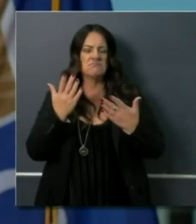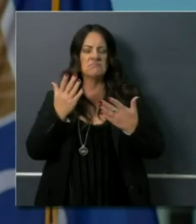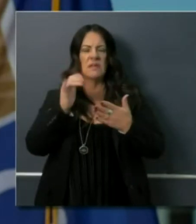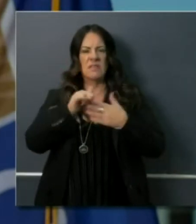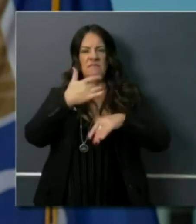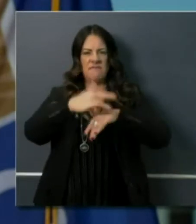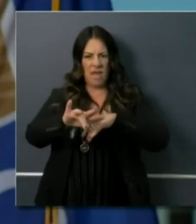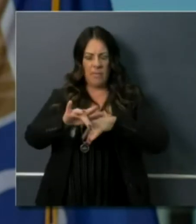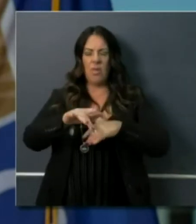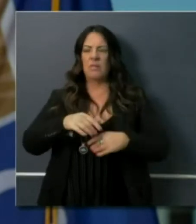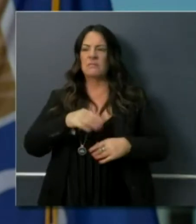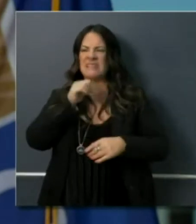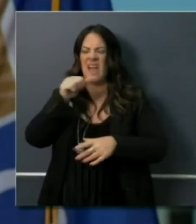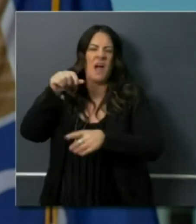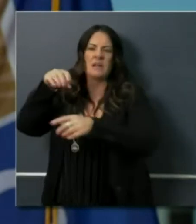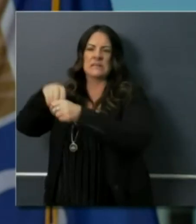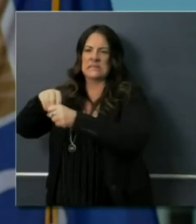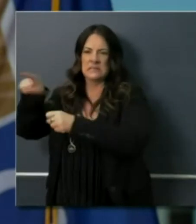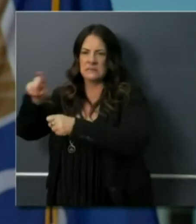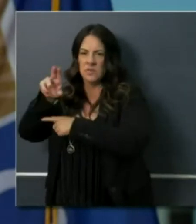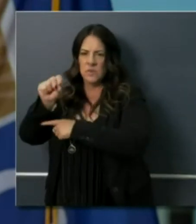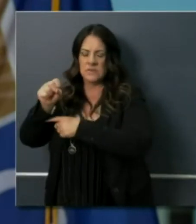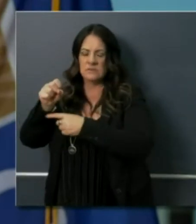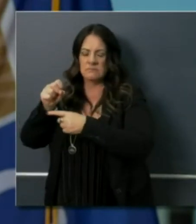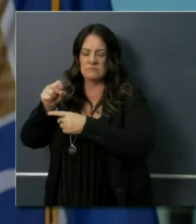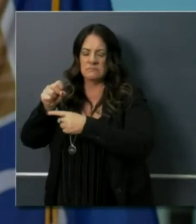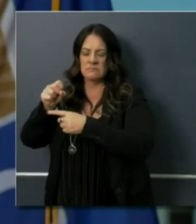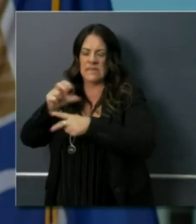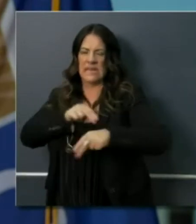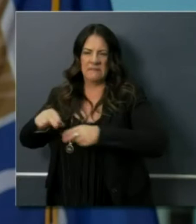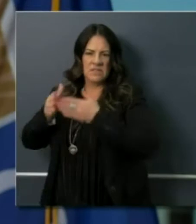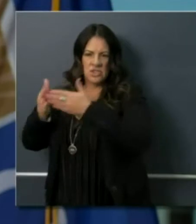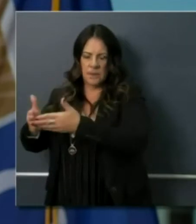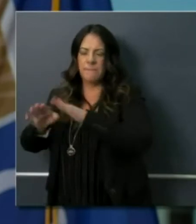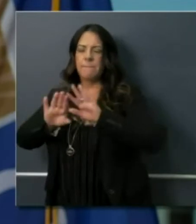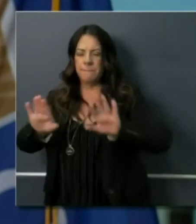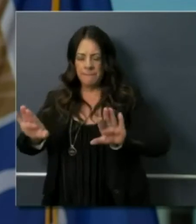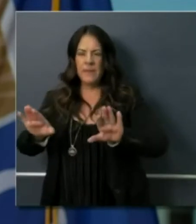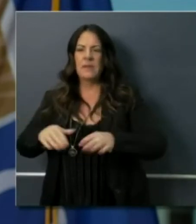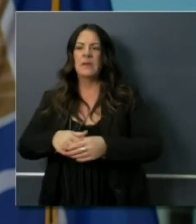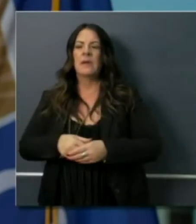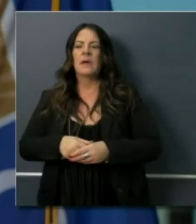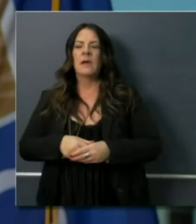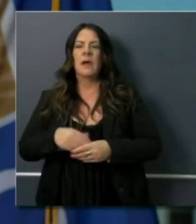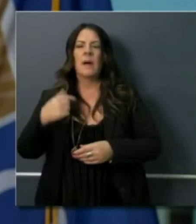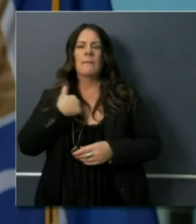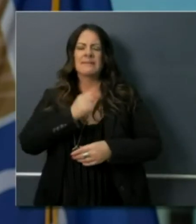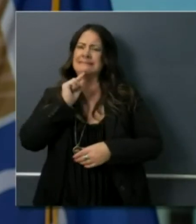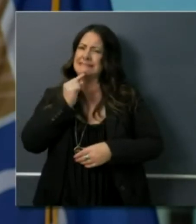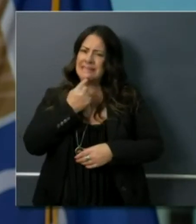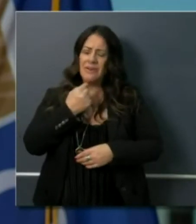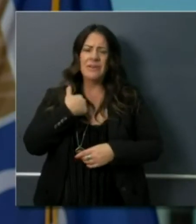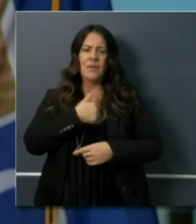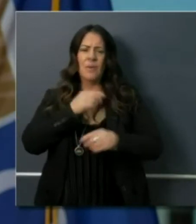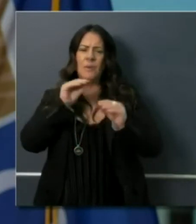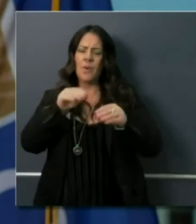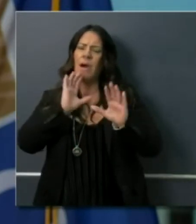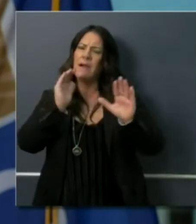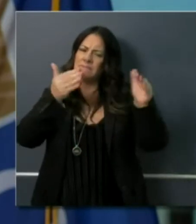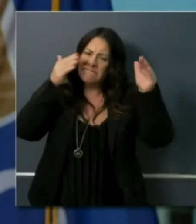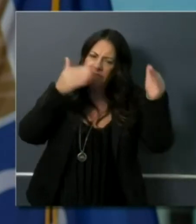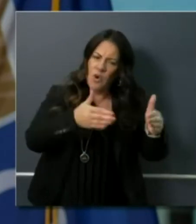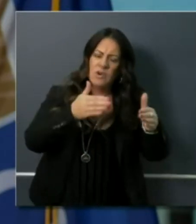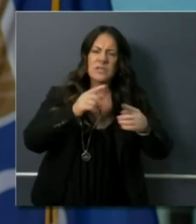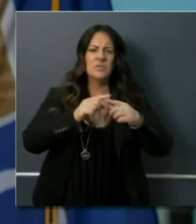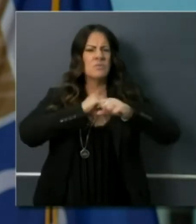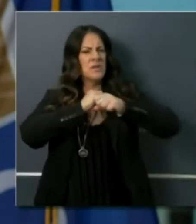Mercy. But I just giving you an overall sense of the seriousness to which we place our efforts and focus on protecting